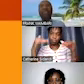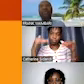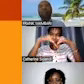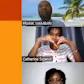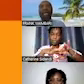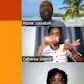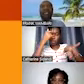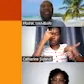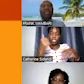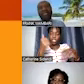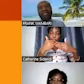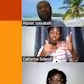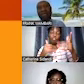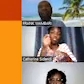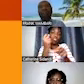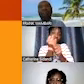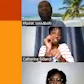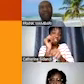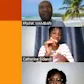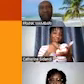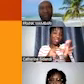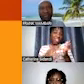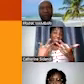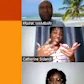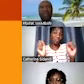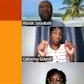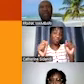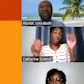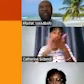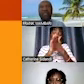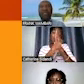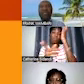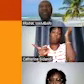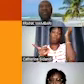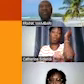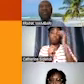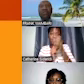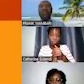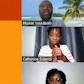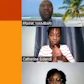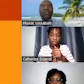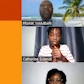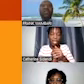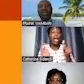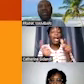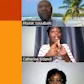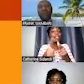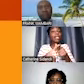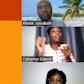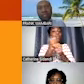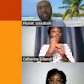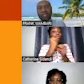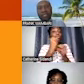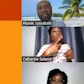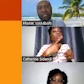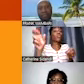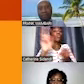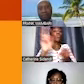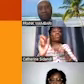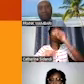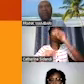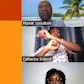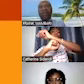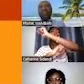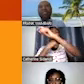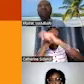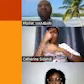go bad and they might become an elephant. You cannot go looking for a sponsor, because the